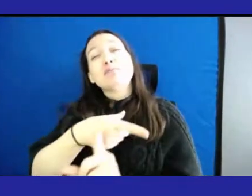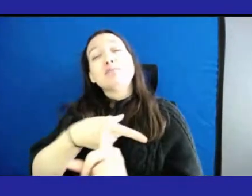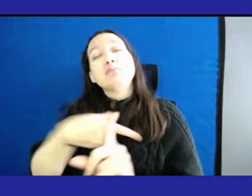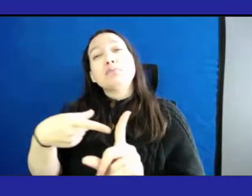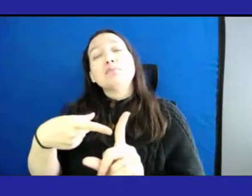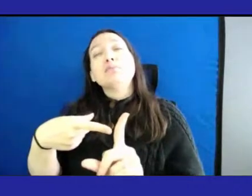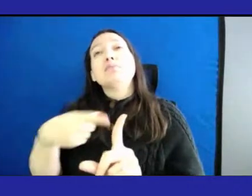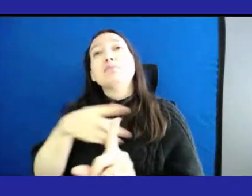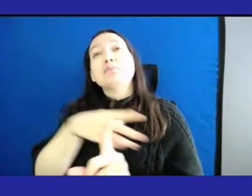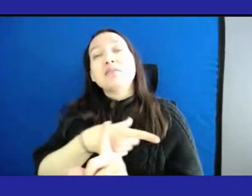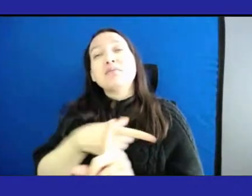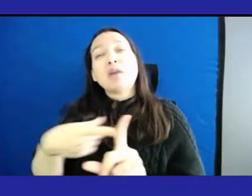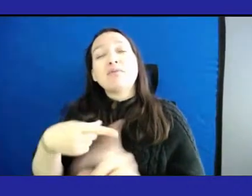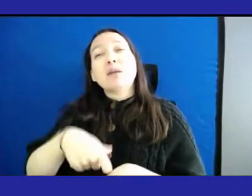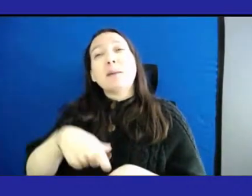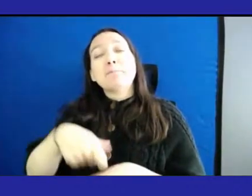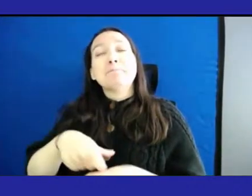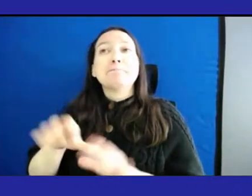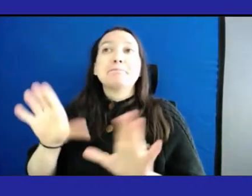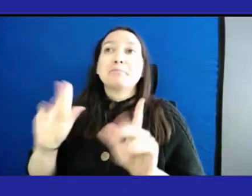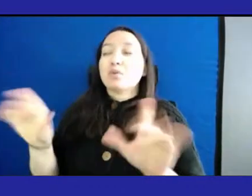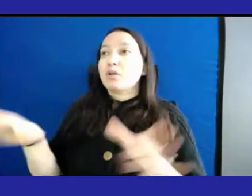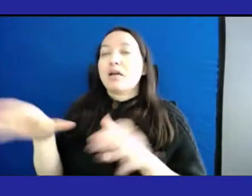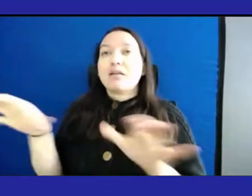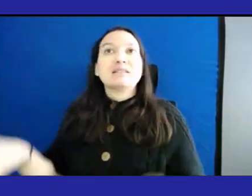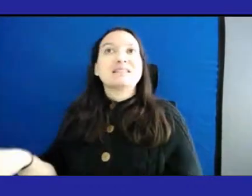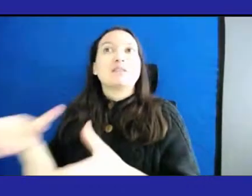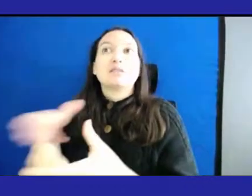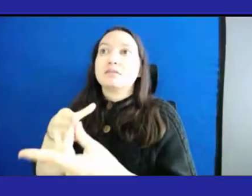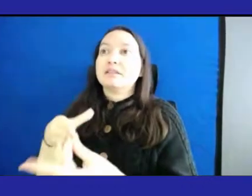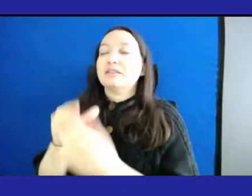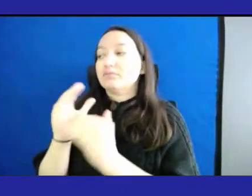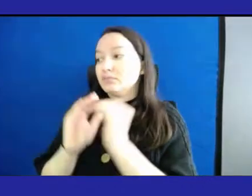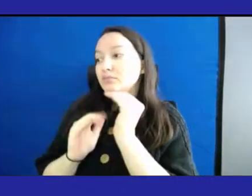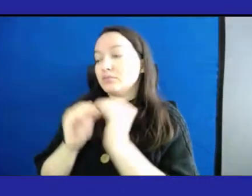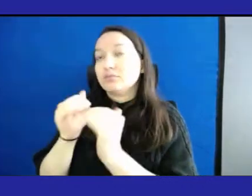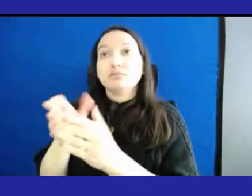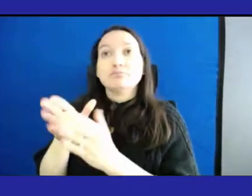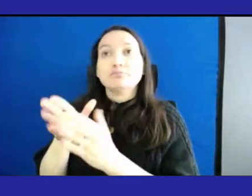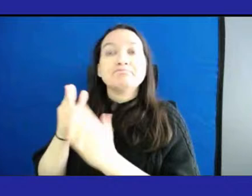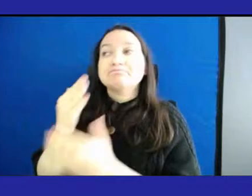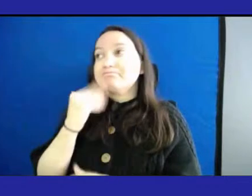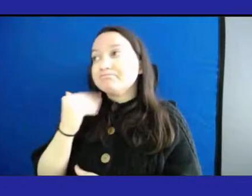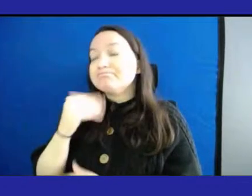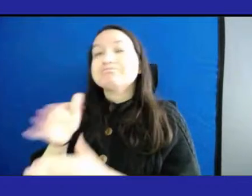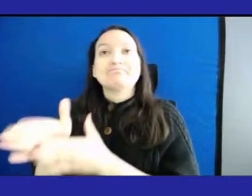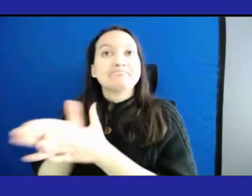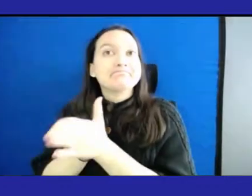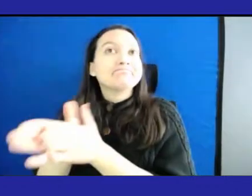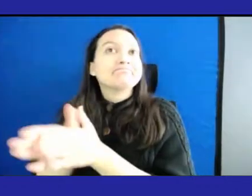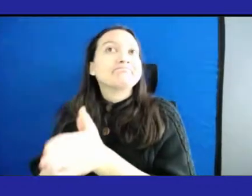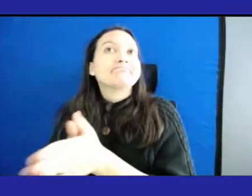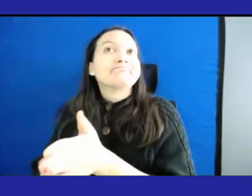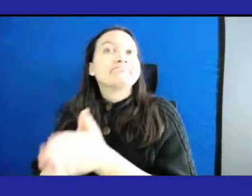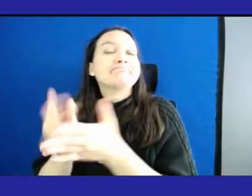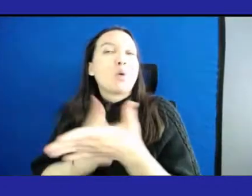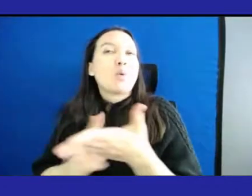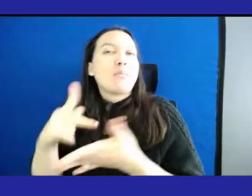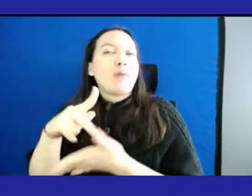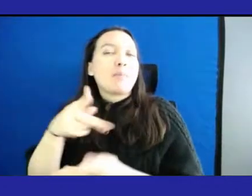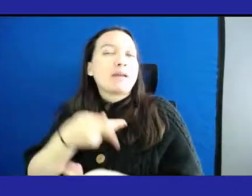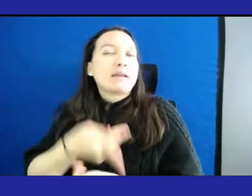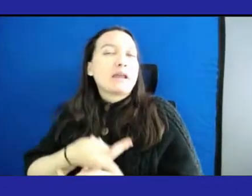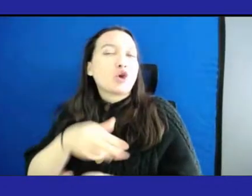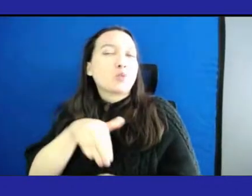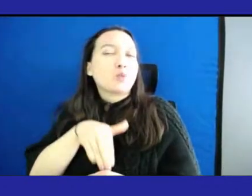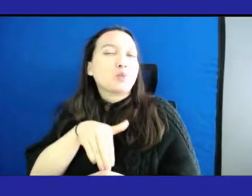health activities. And so they really help to lead the facility diabetes initiatives, and they're in primary care. We